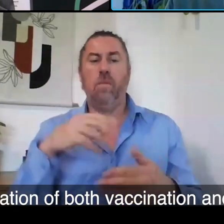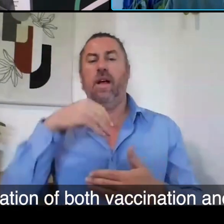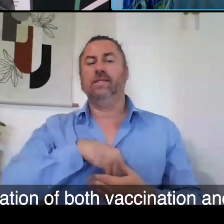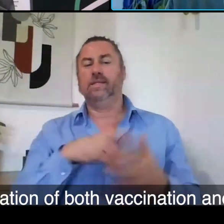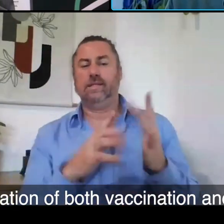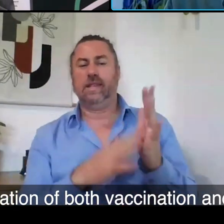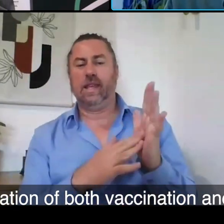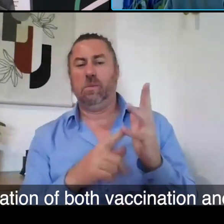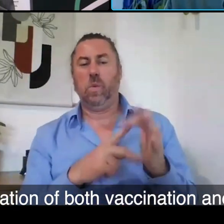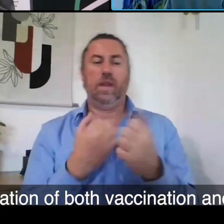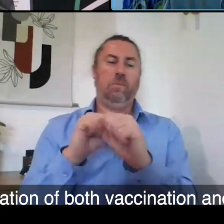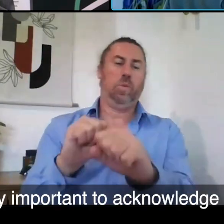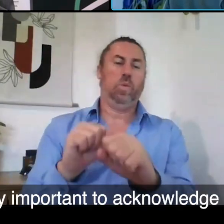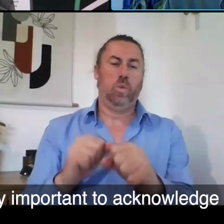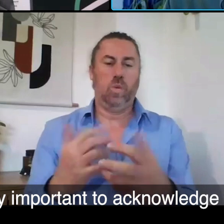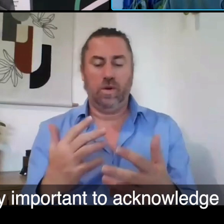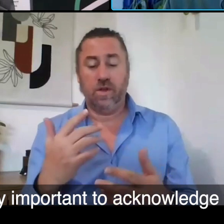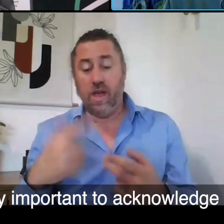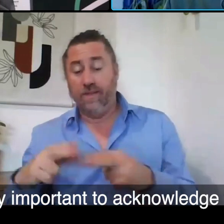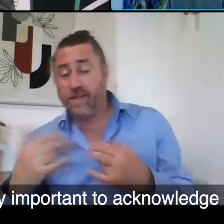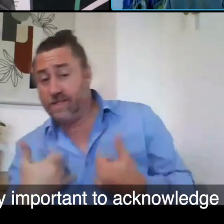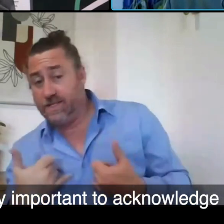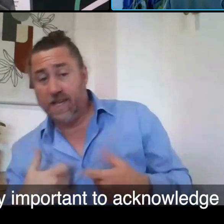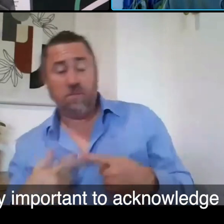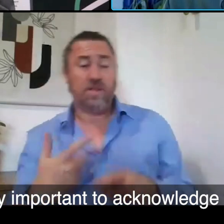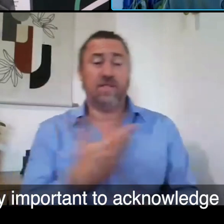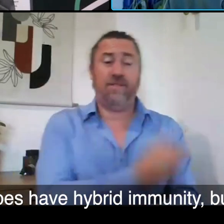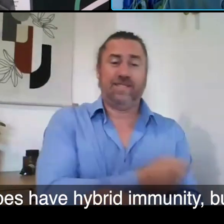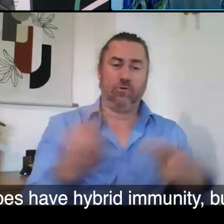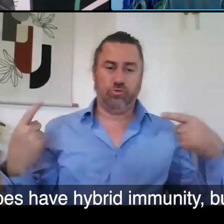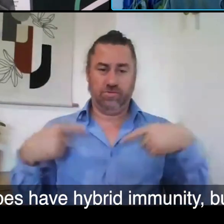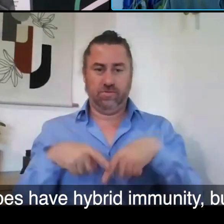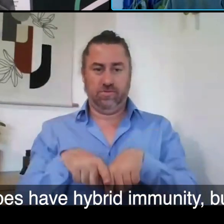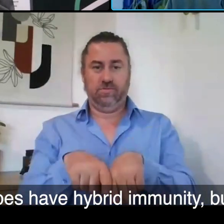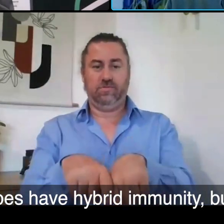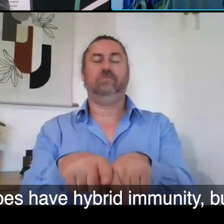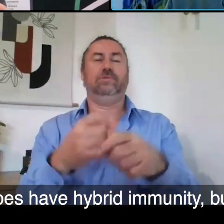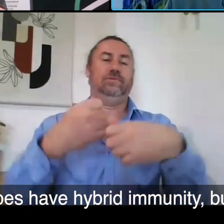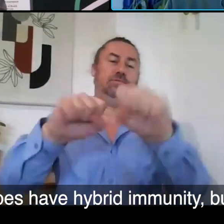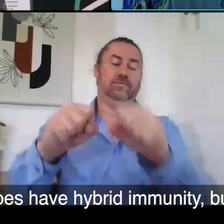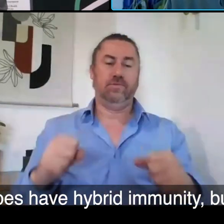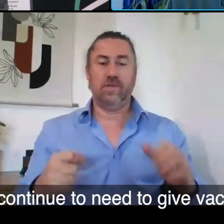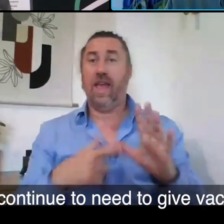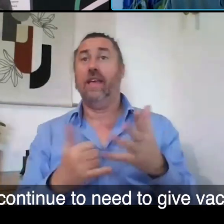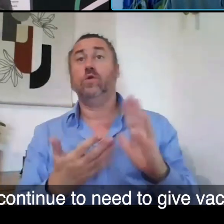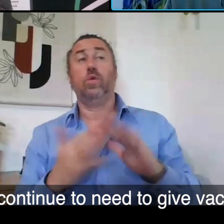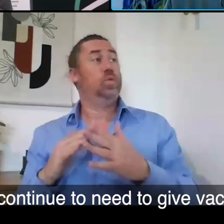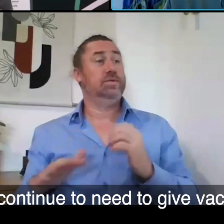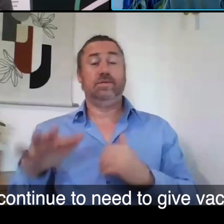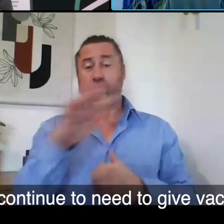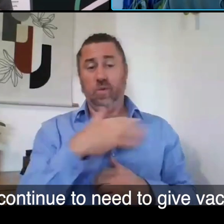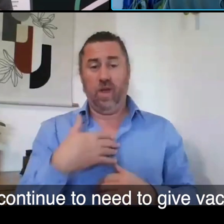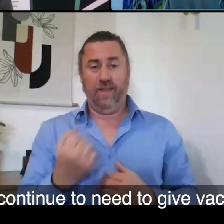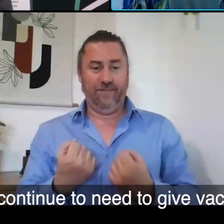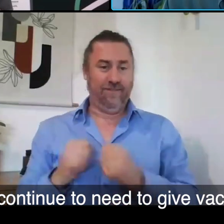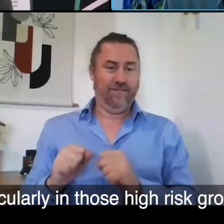of both vaccination and infection. So really important to acknowledge that the community does have hybrid immunity, but to continue that, we continue to